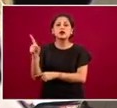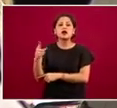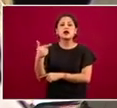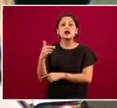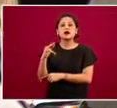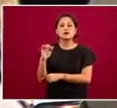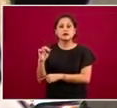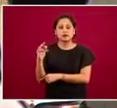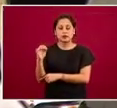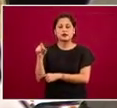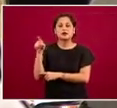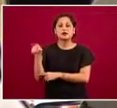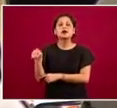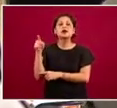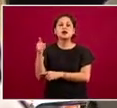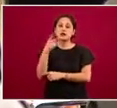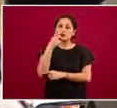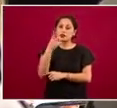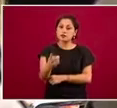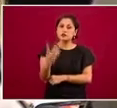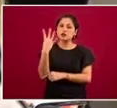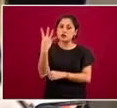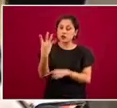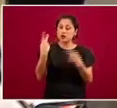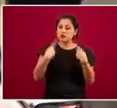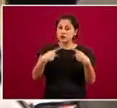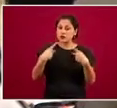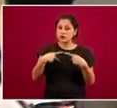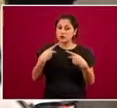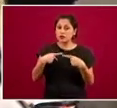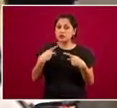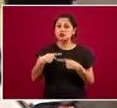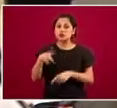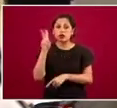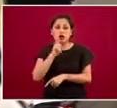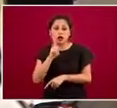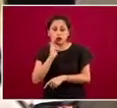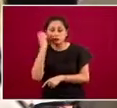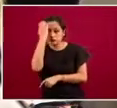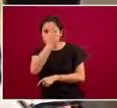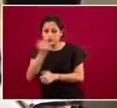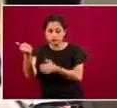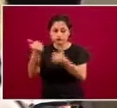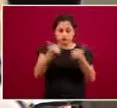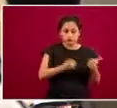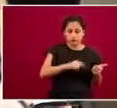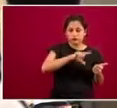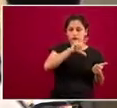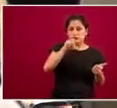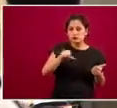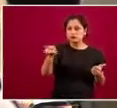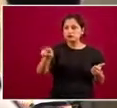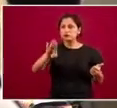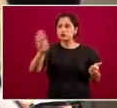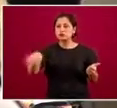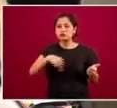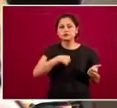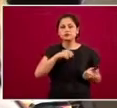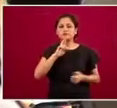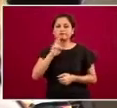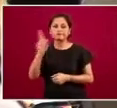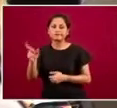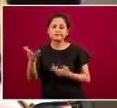because they are having to wait for 5 or more days in order to get a result. Some patients have died